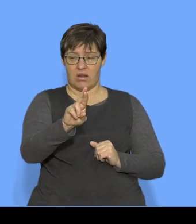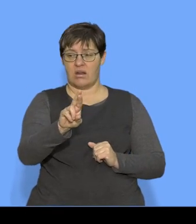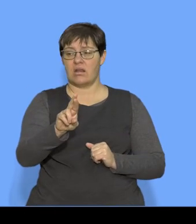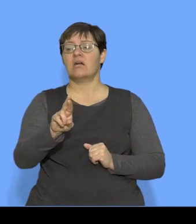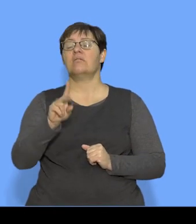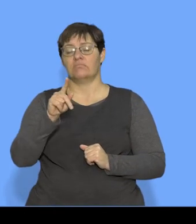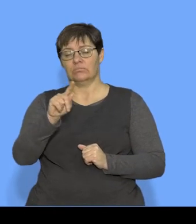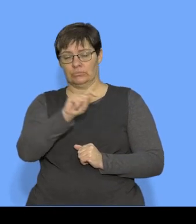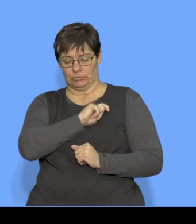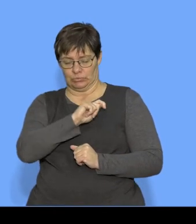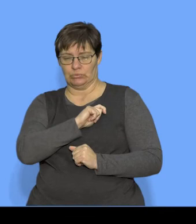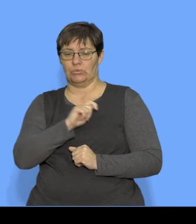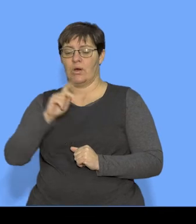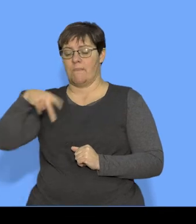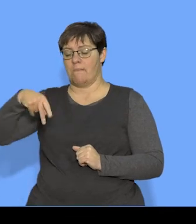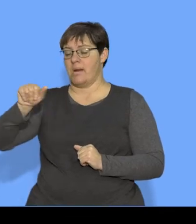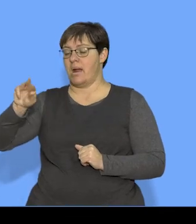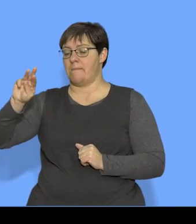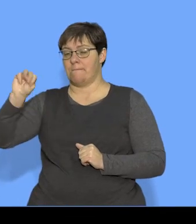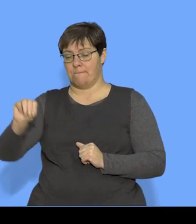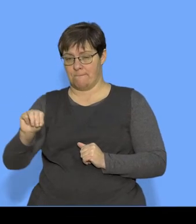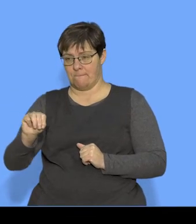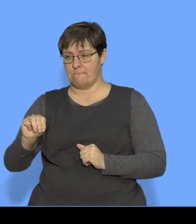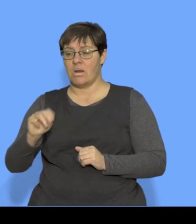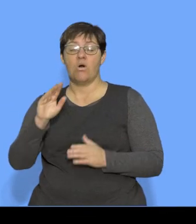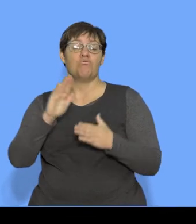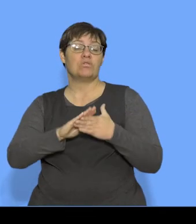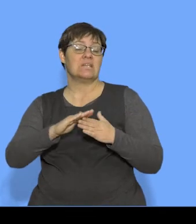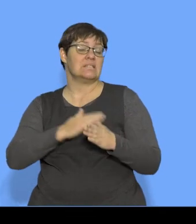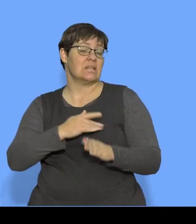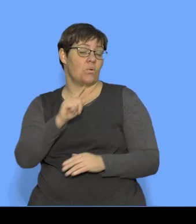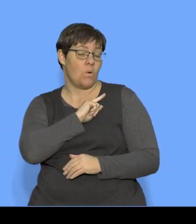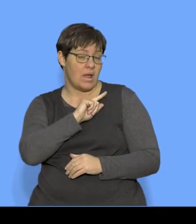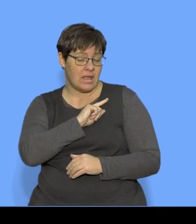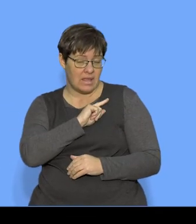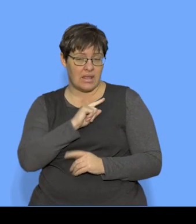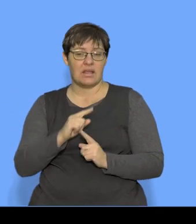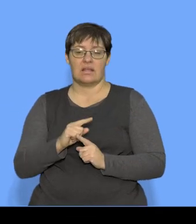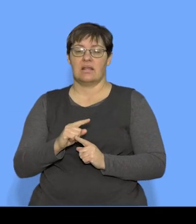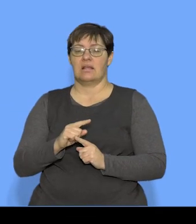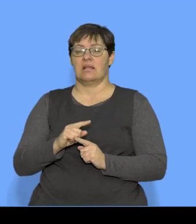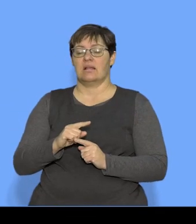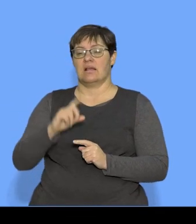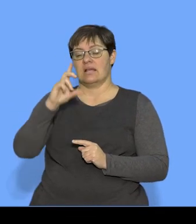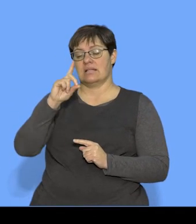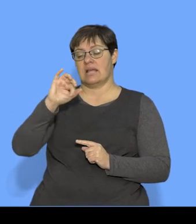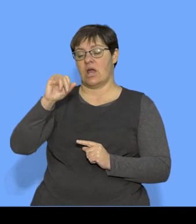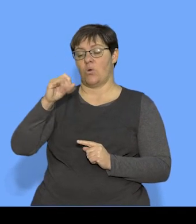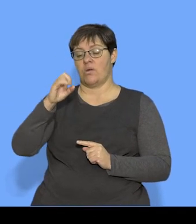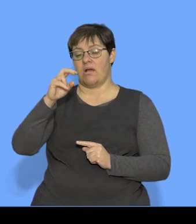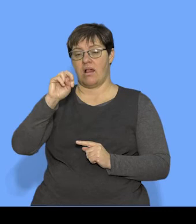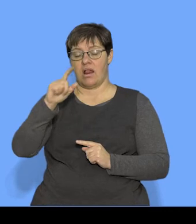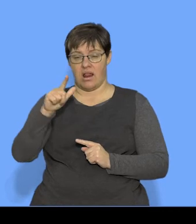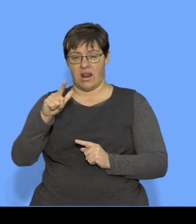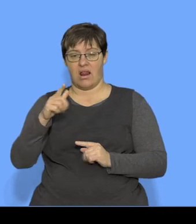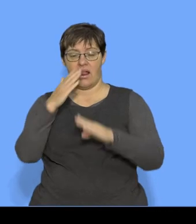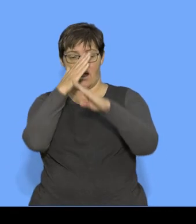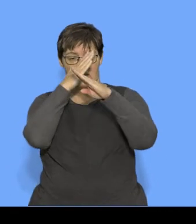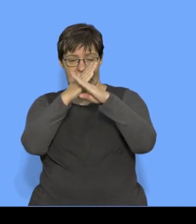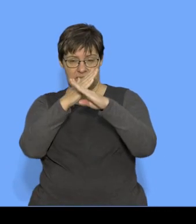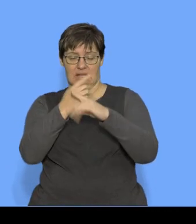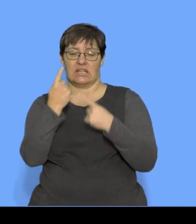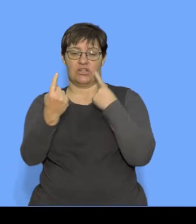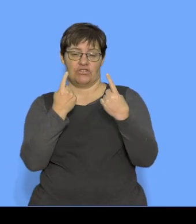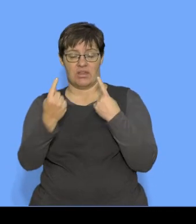UR is a palm, right? And my reason for this will be diagonals bisect each